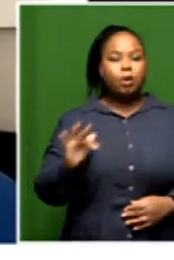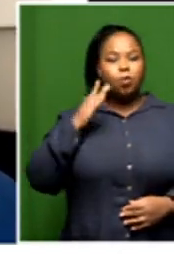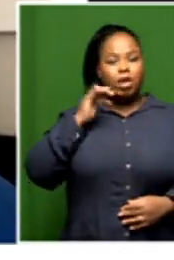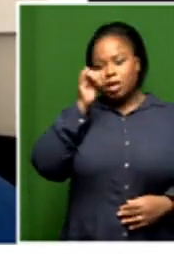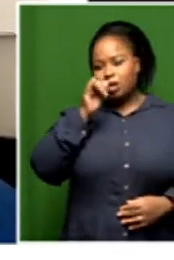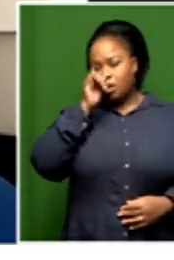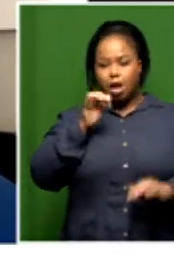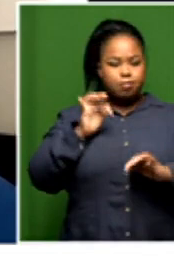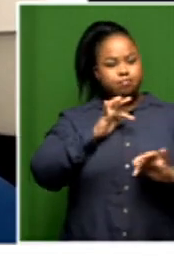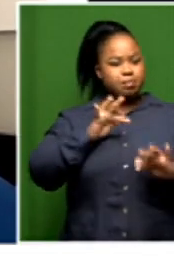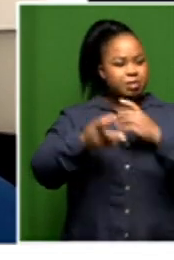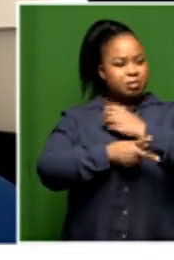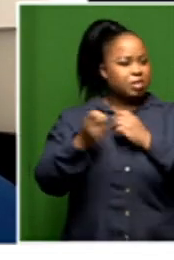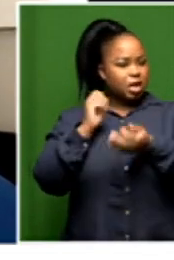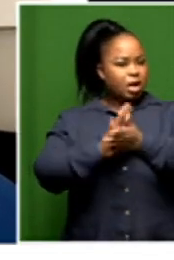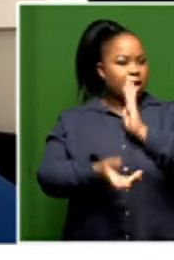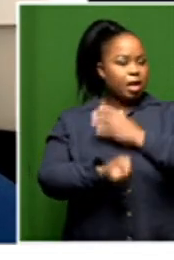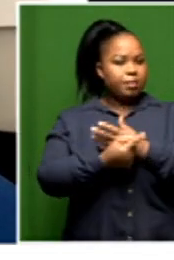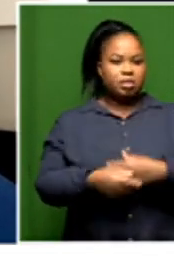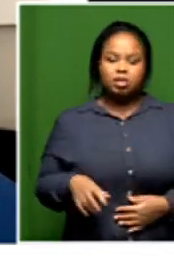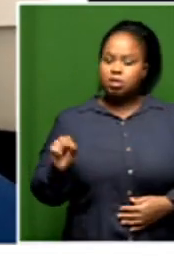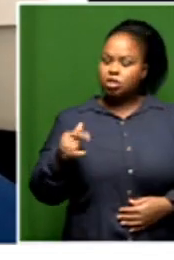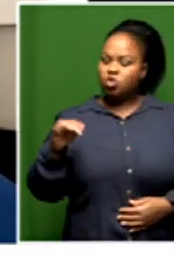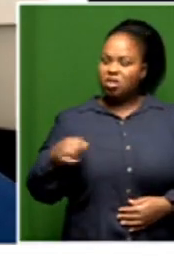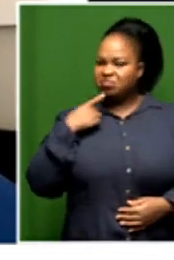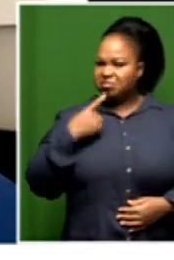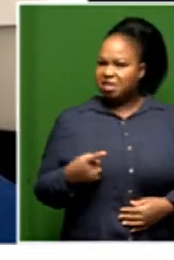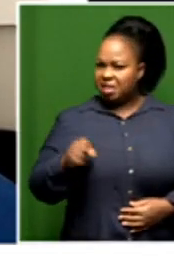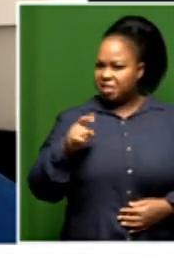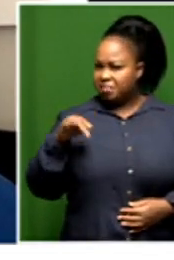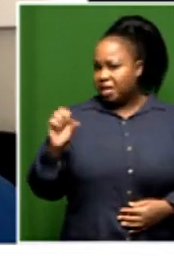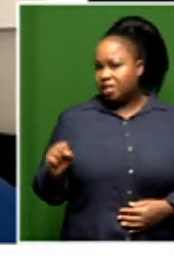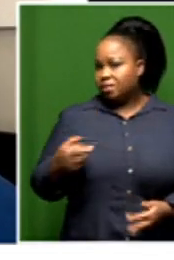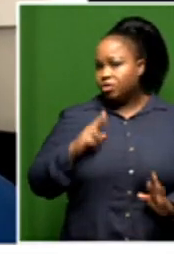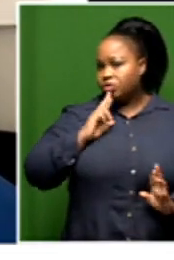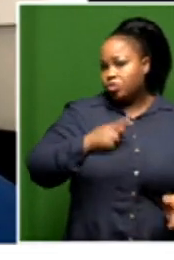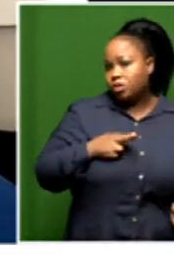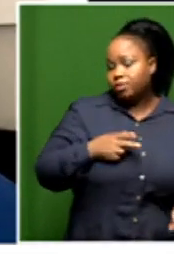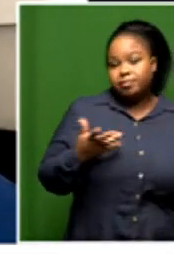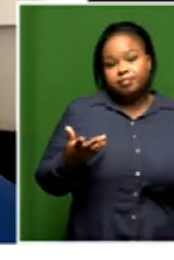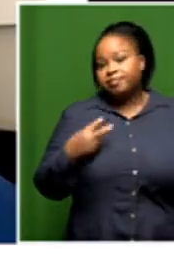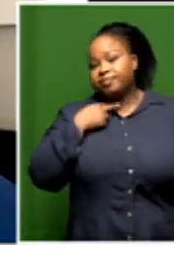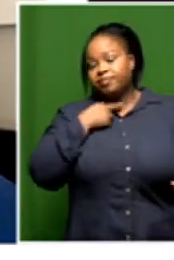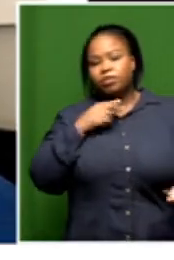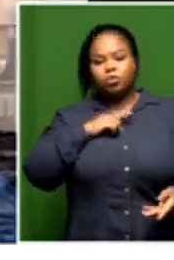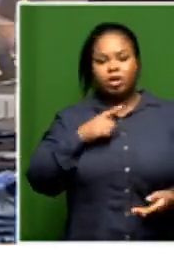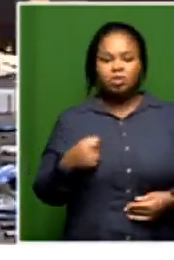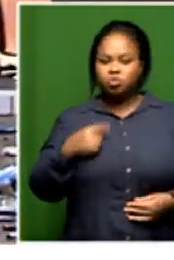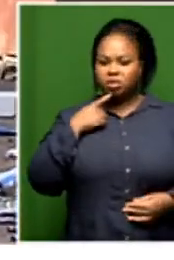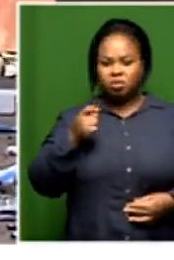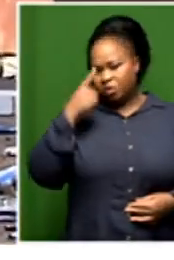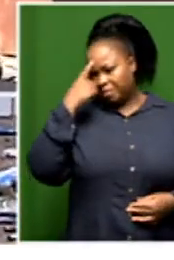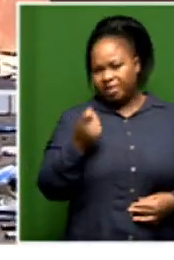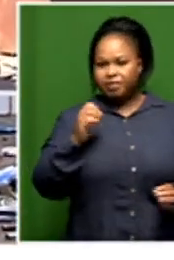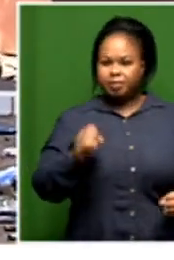criminality. What is your view on Sitole's reason that the SAPS, again, couldn't respond, as you have said? I mean, you don't believe